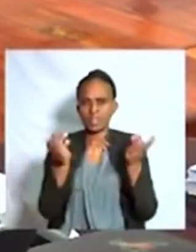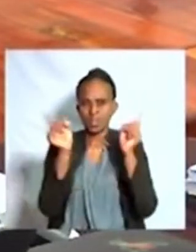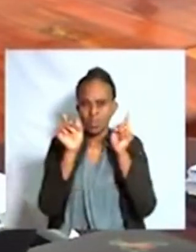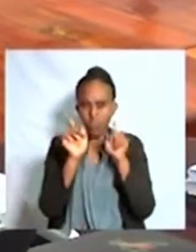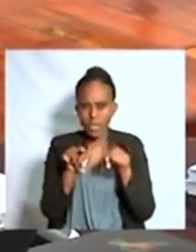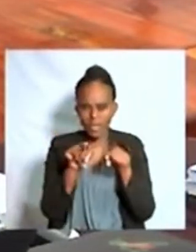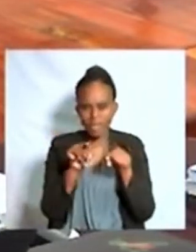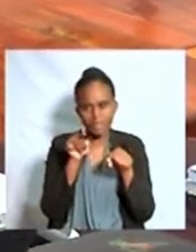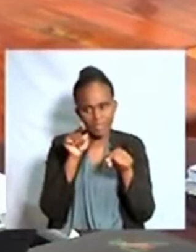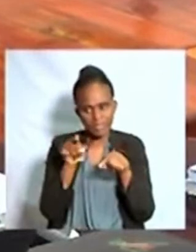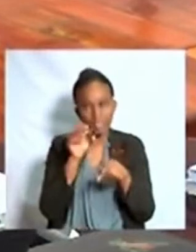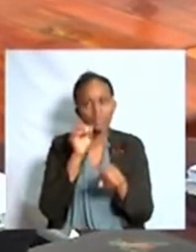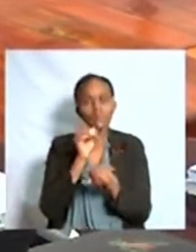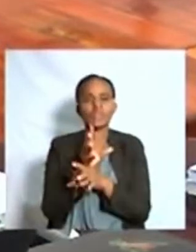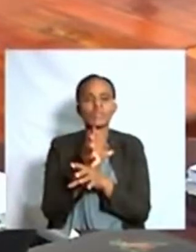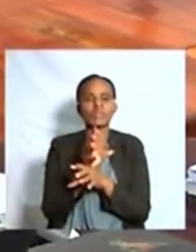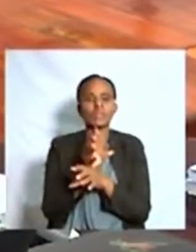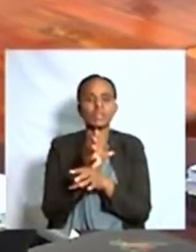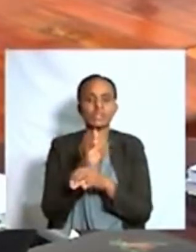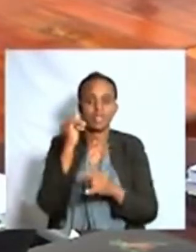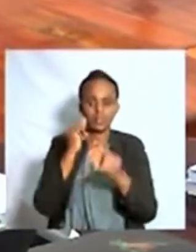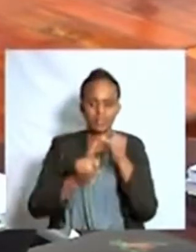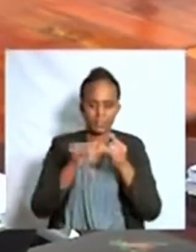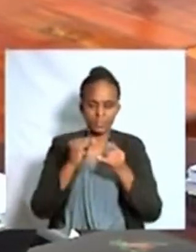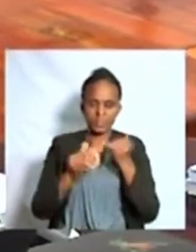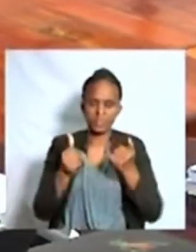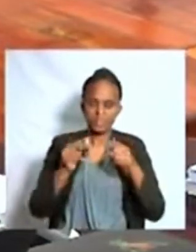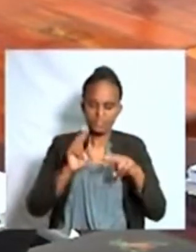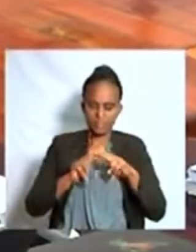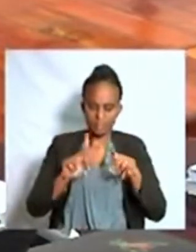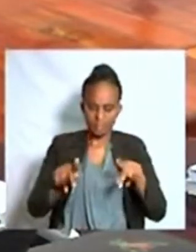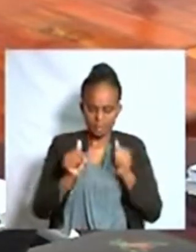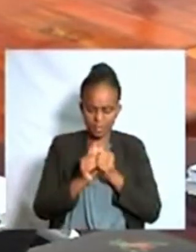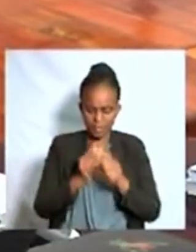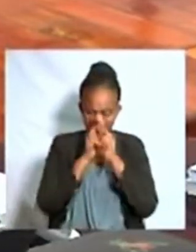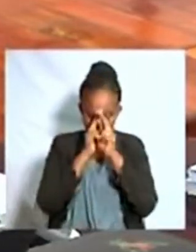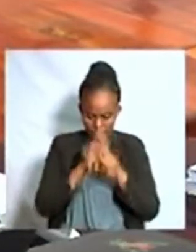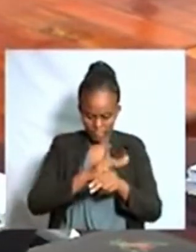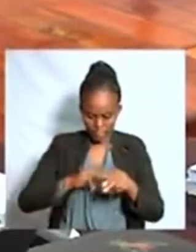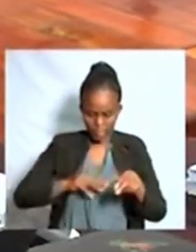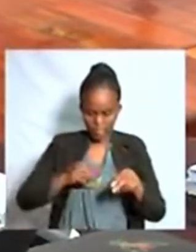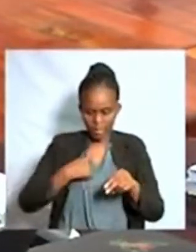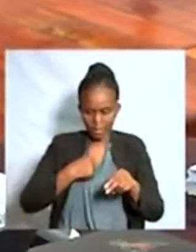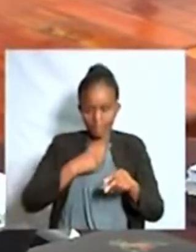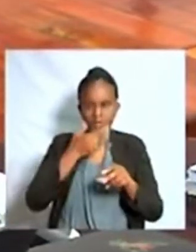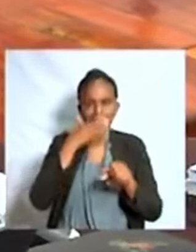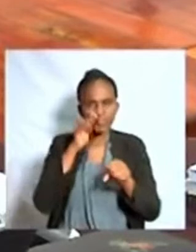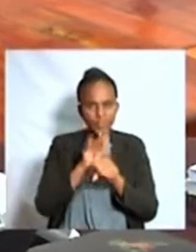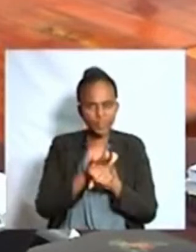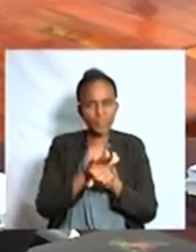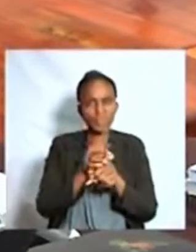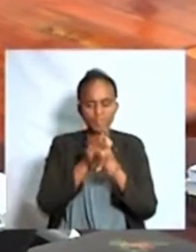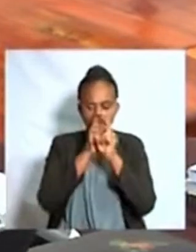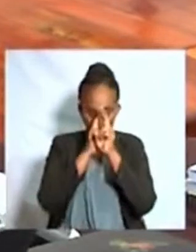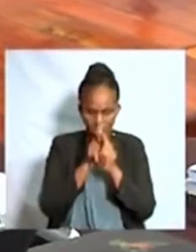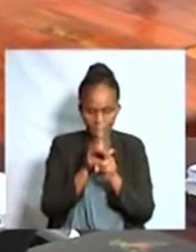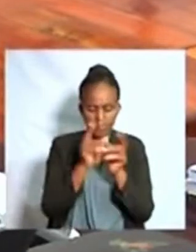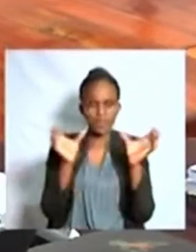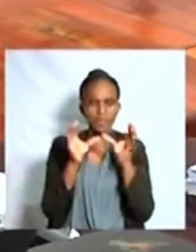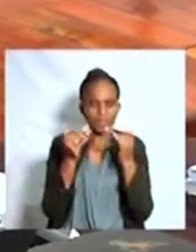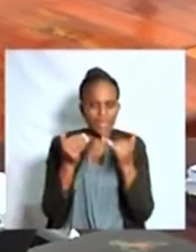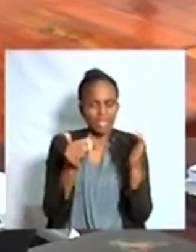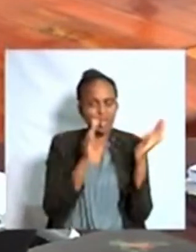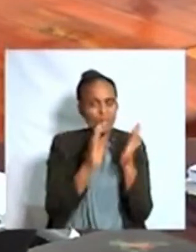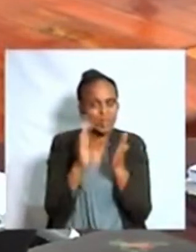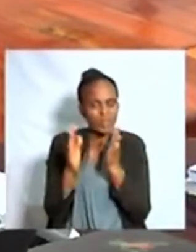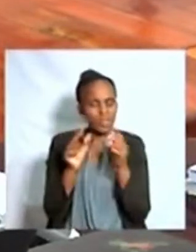they fall due. In conclusion, Chair and honorable members, I wish to assure this honorable committee that the remedial measures